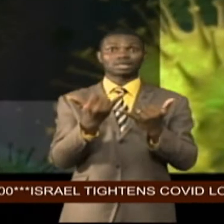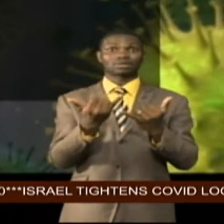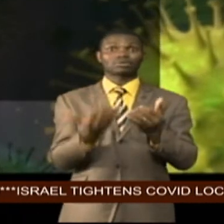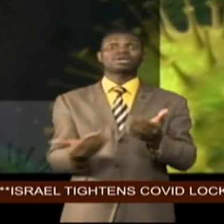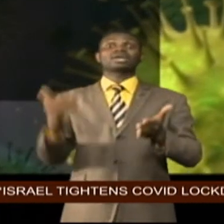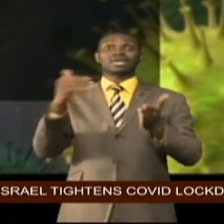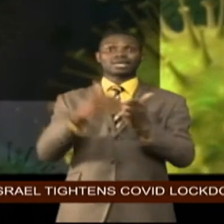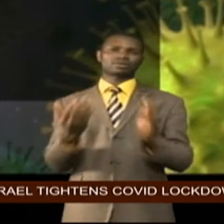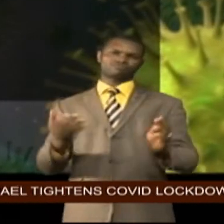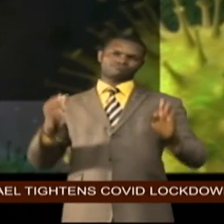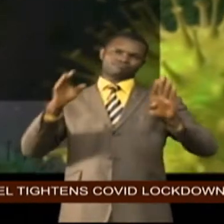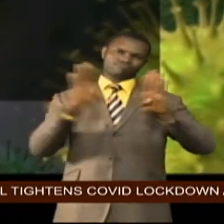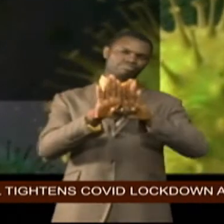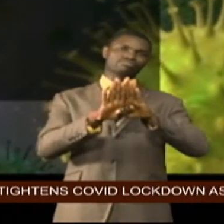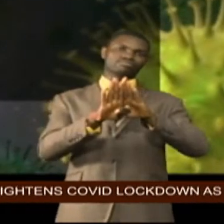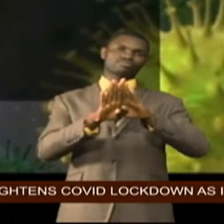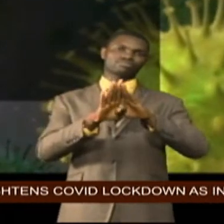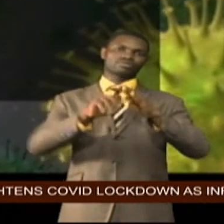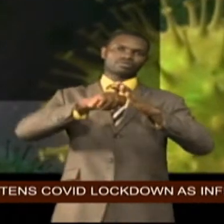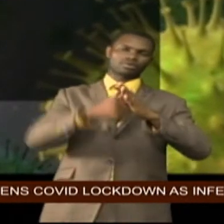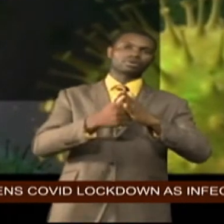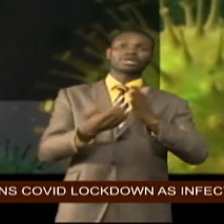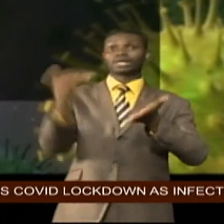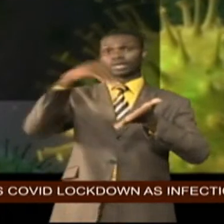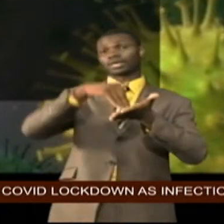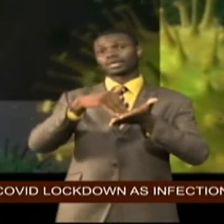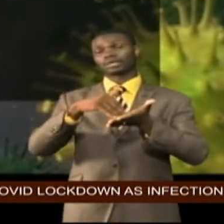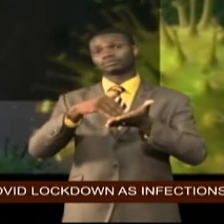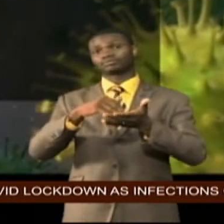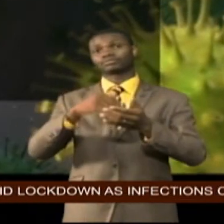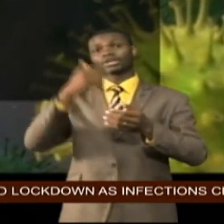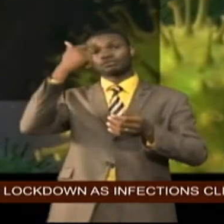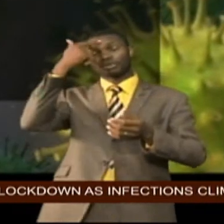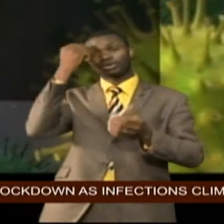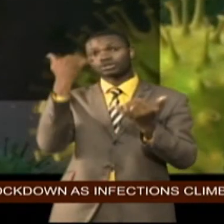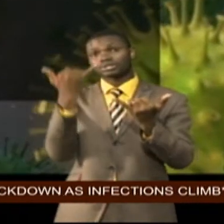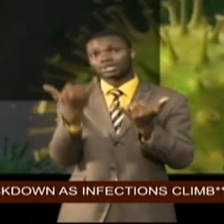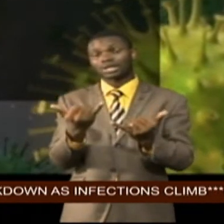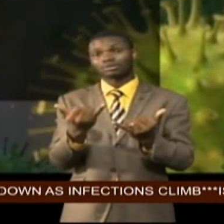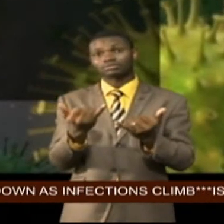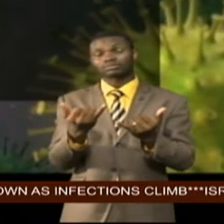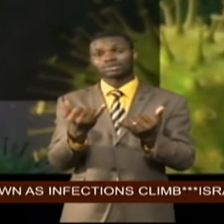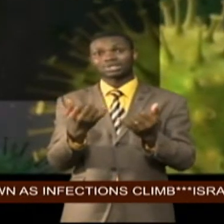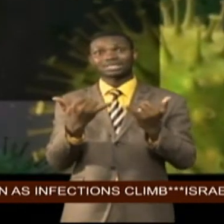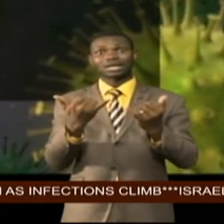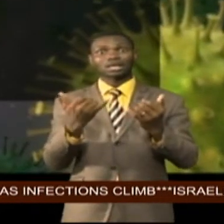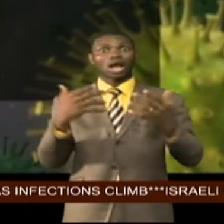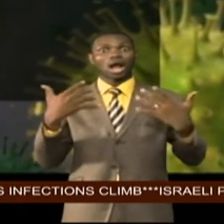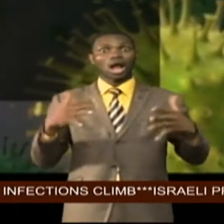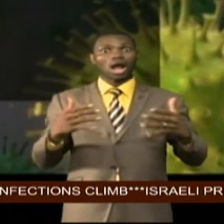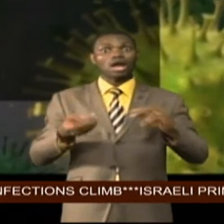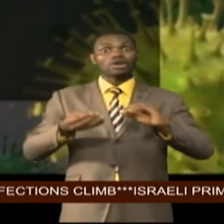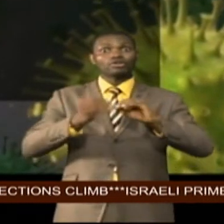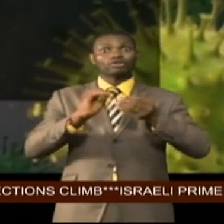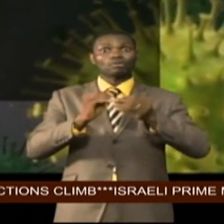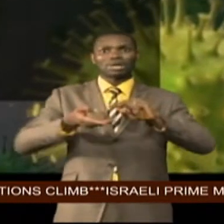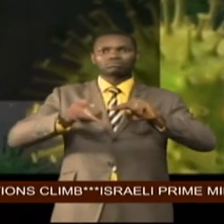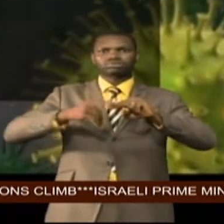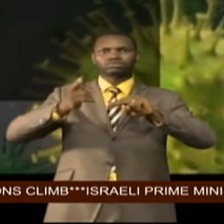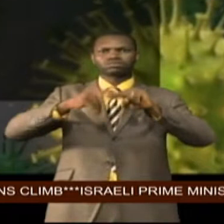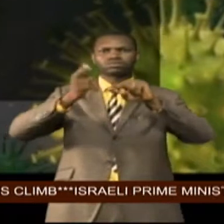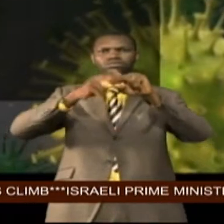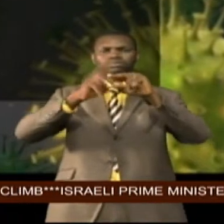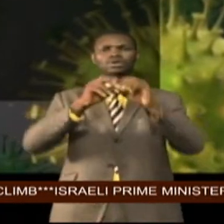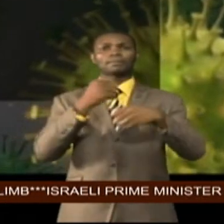coronavirus lockdown after the country's Prime Minister Benjamin Netanyahu raised alarm that a surge in infections was pushing